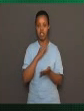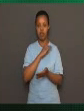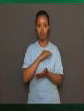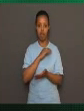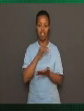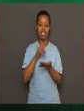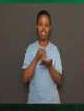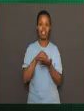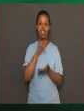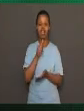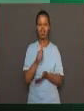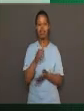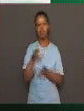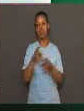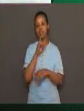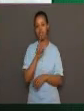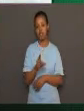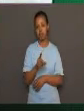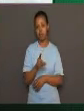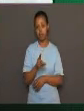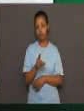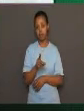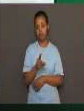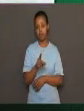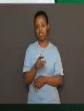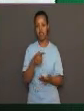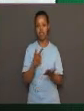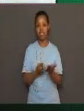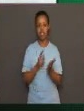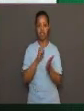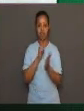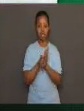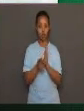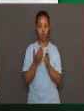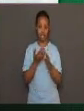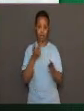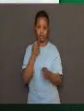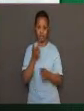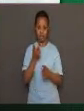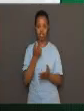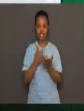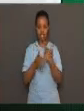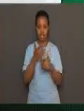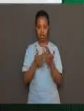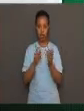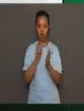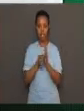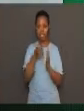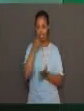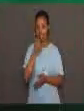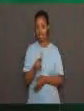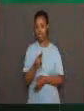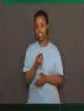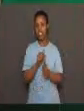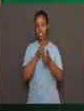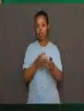being repeated. In the example we discussed earlier about children getting